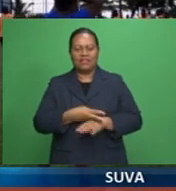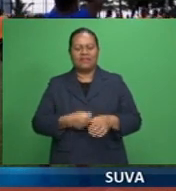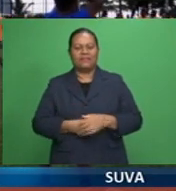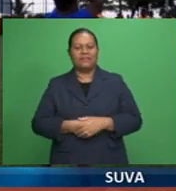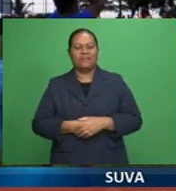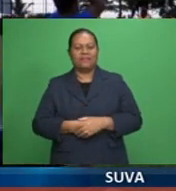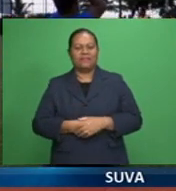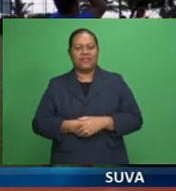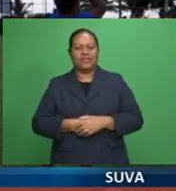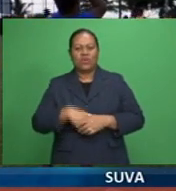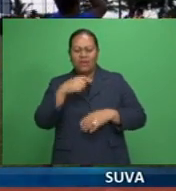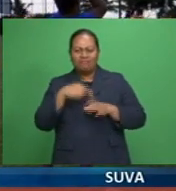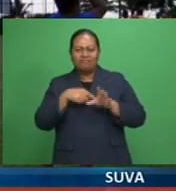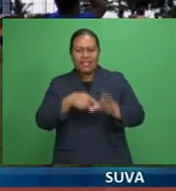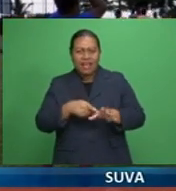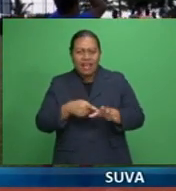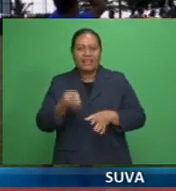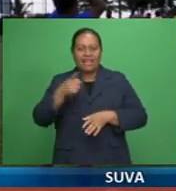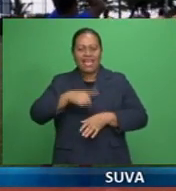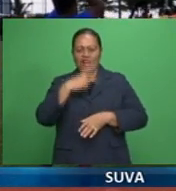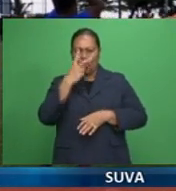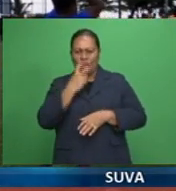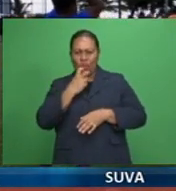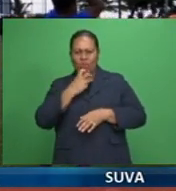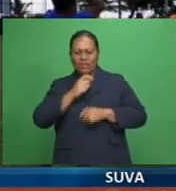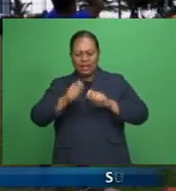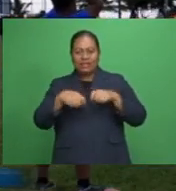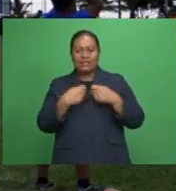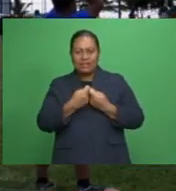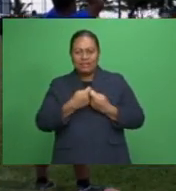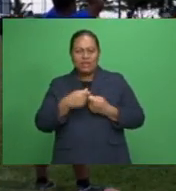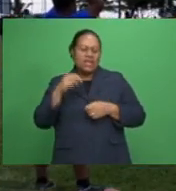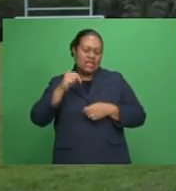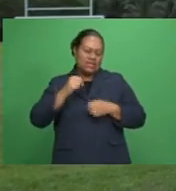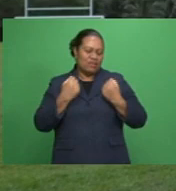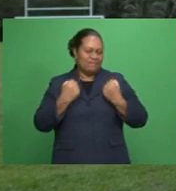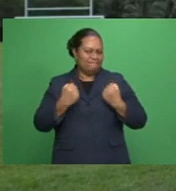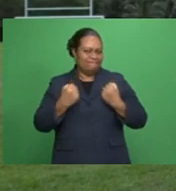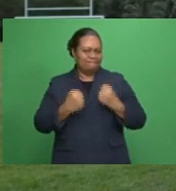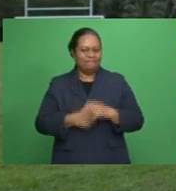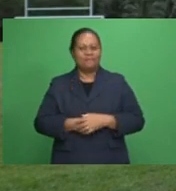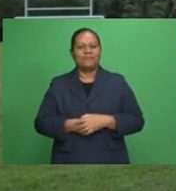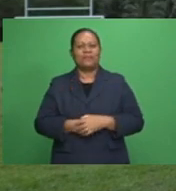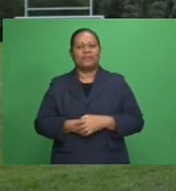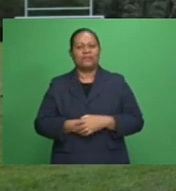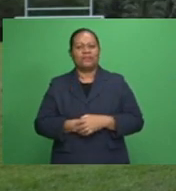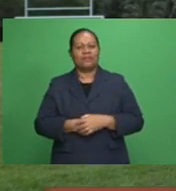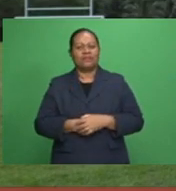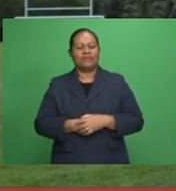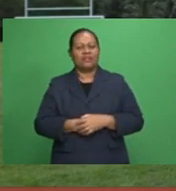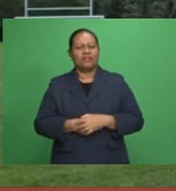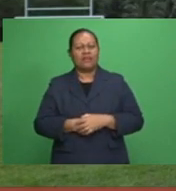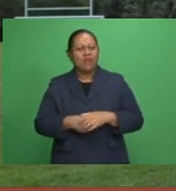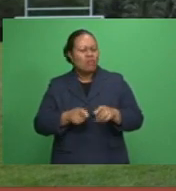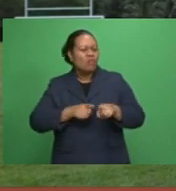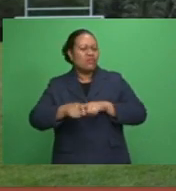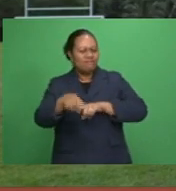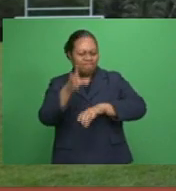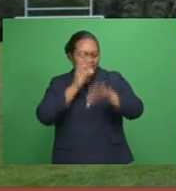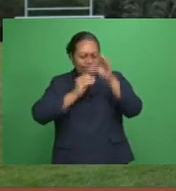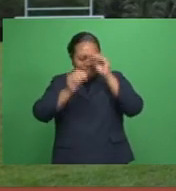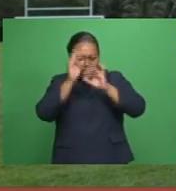Players young and old need to be fit and ready for the opener of the Skipper Cup. A lot of learning key for